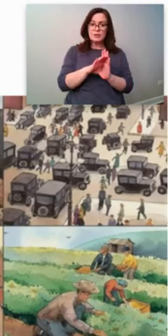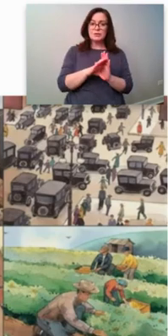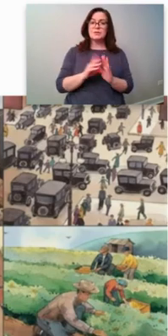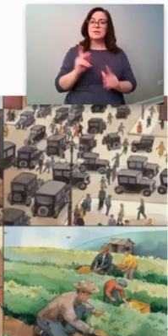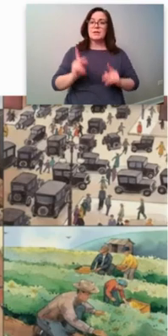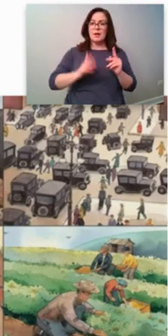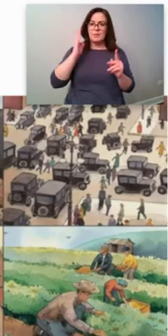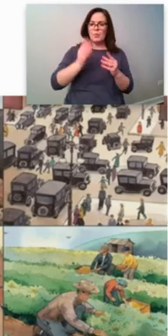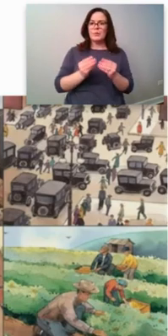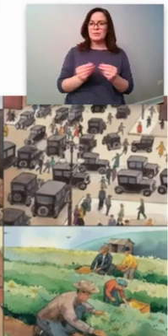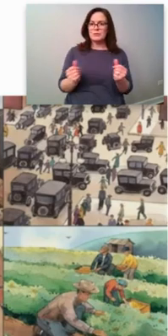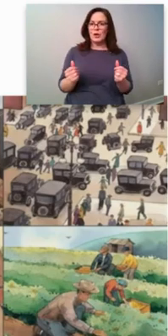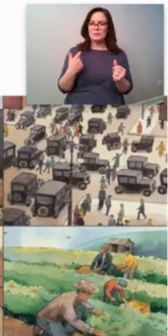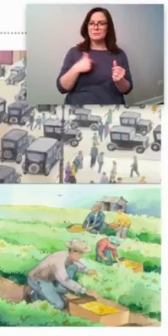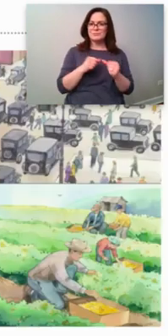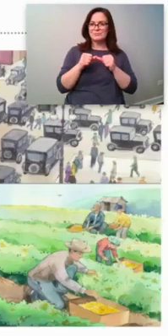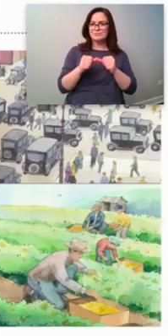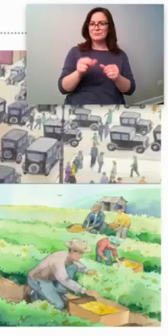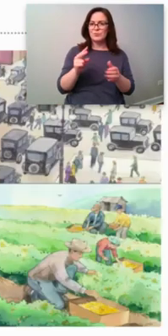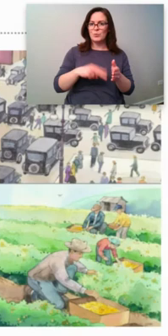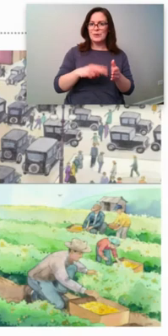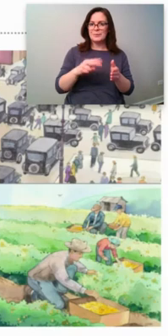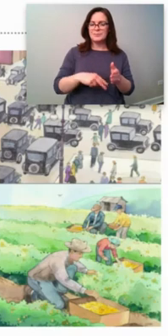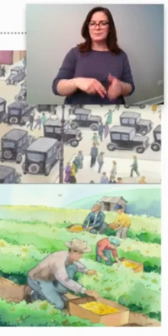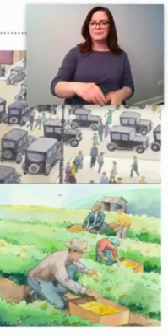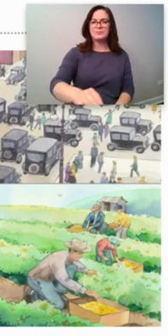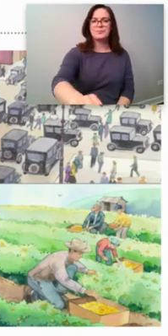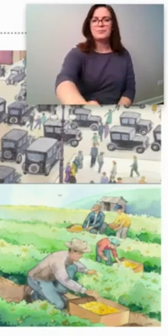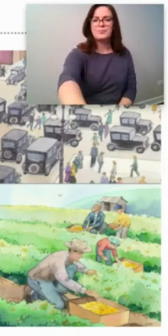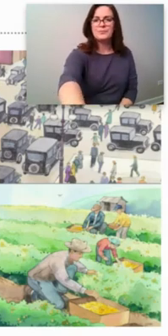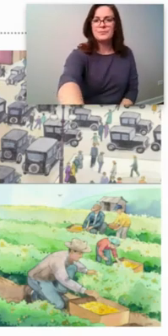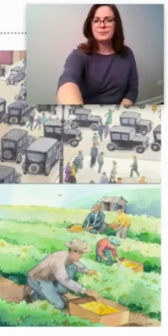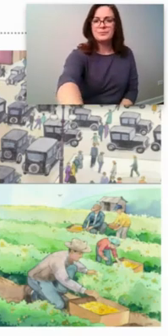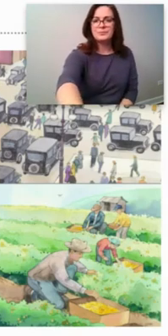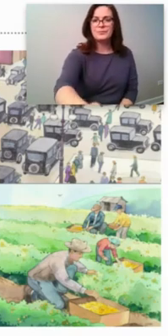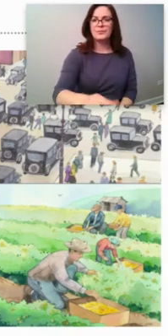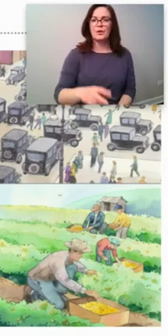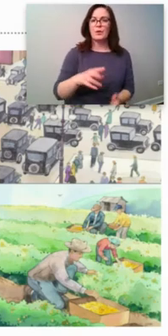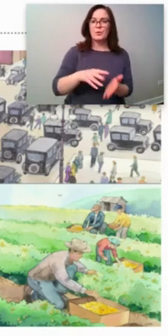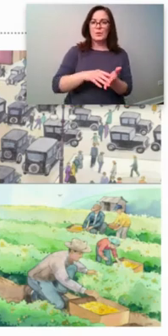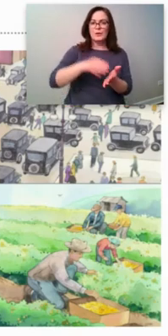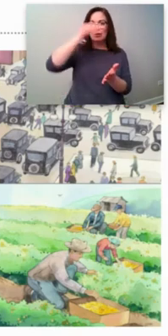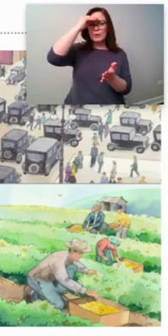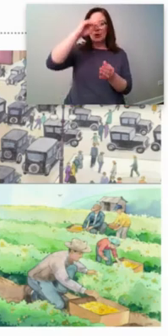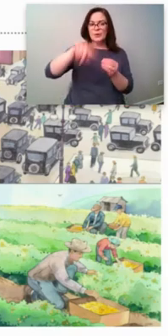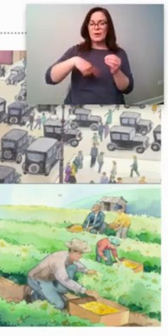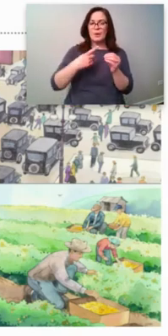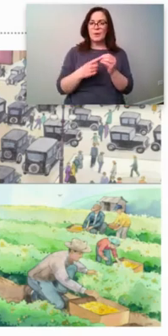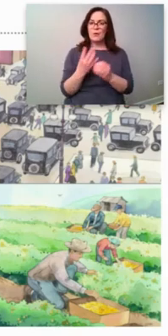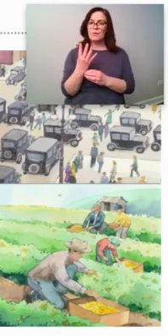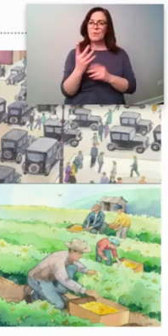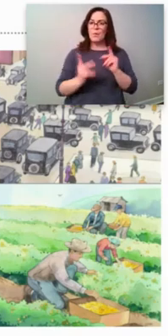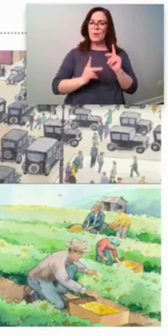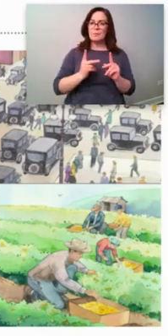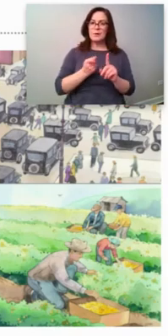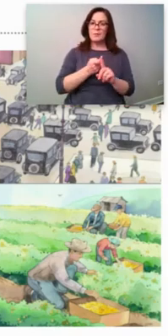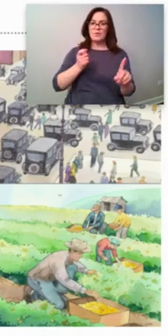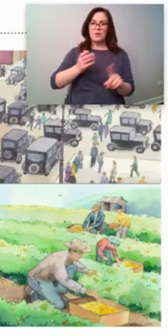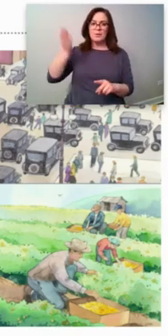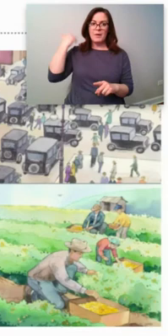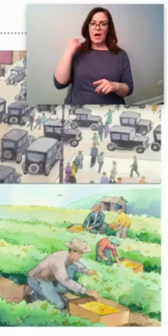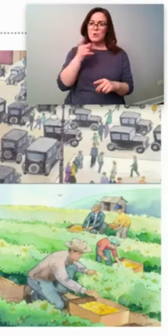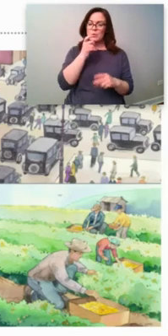solve. Let's read on. You will be learning about 4 people from the past who solved problems in their